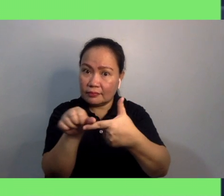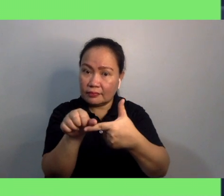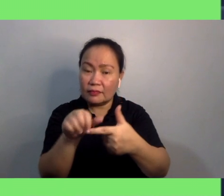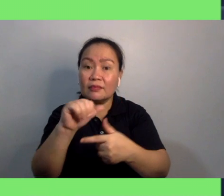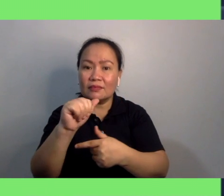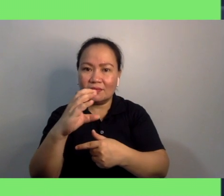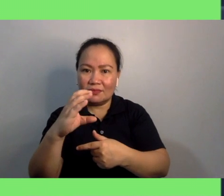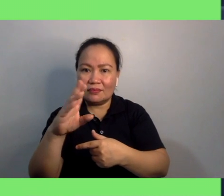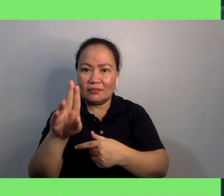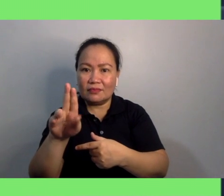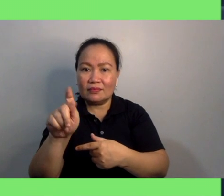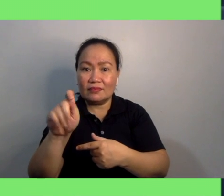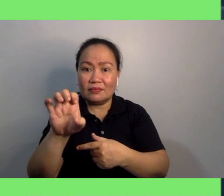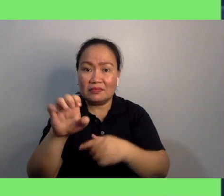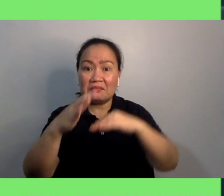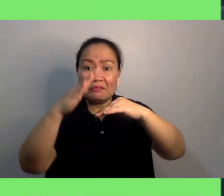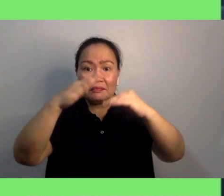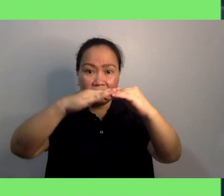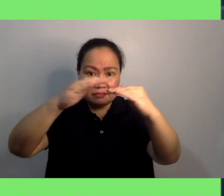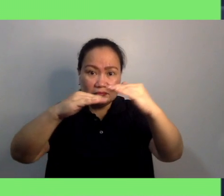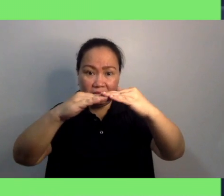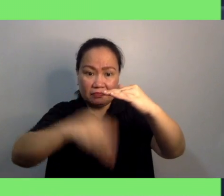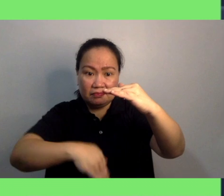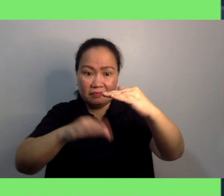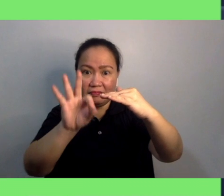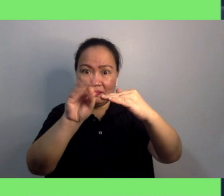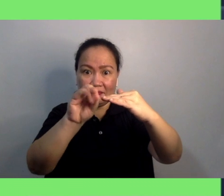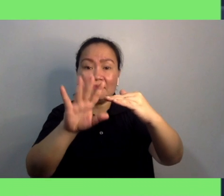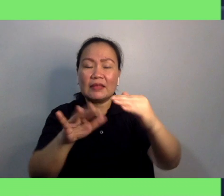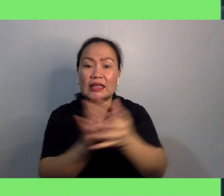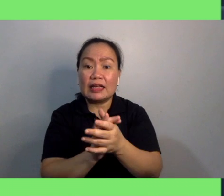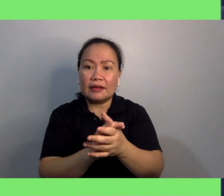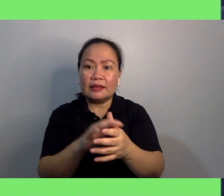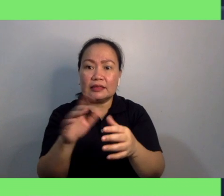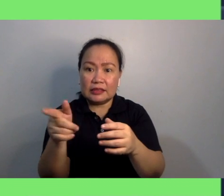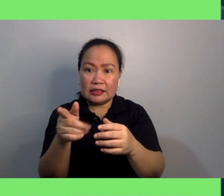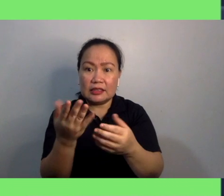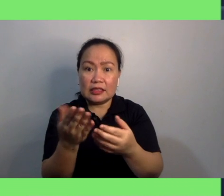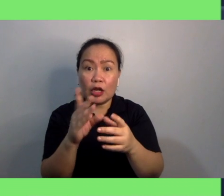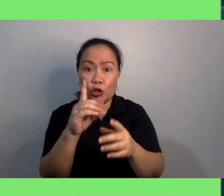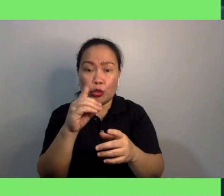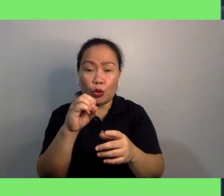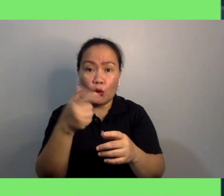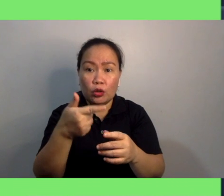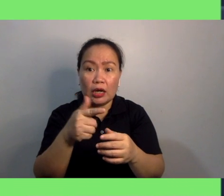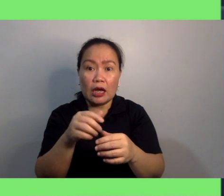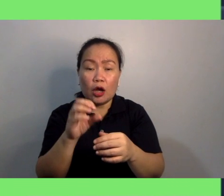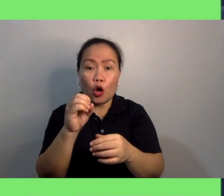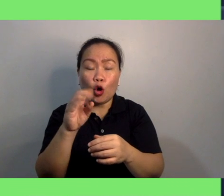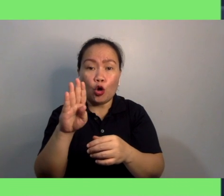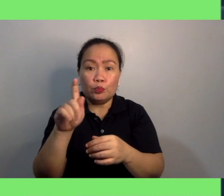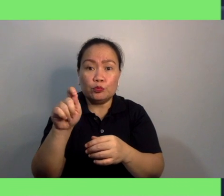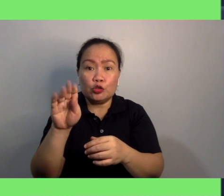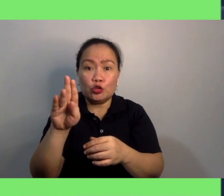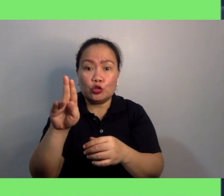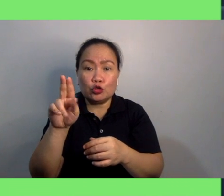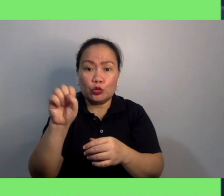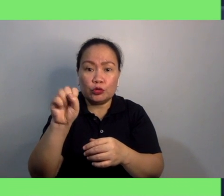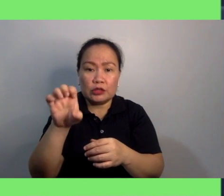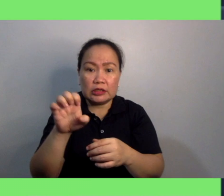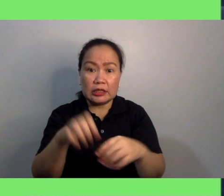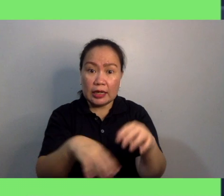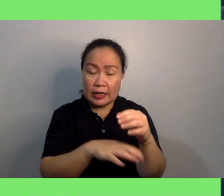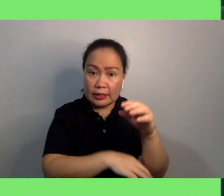is acute angle kasi 50 degrees. This is obtuse angle. This is acute angle